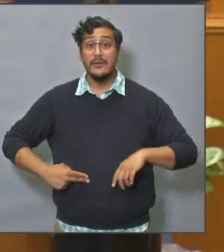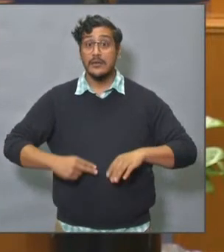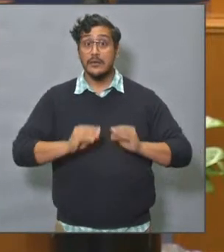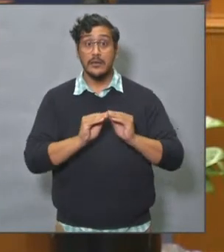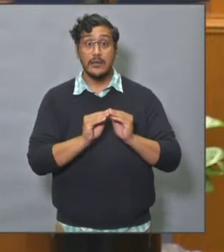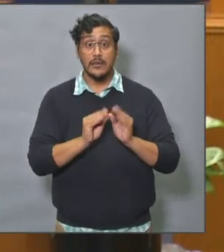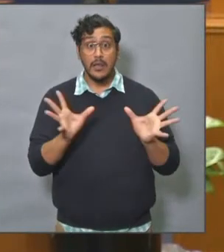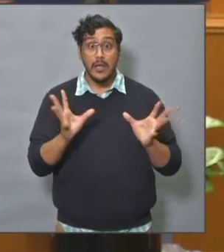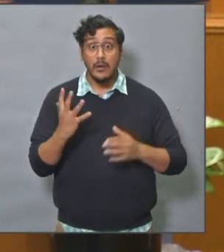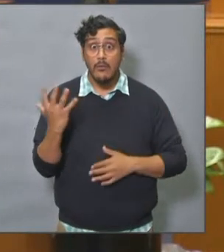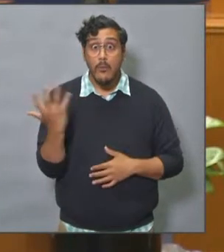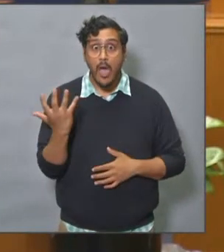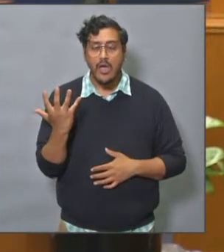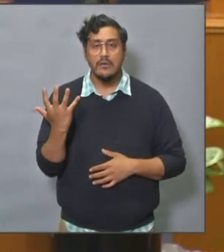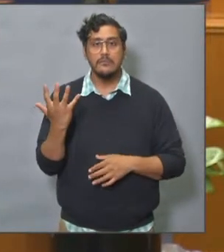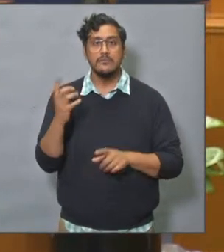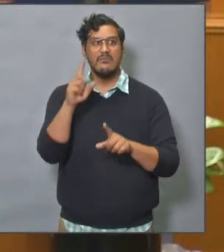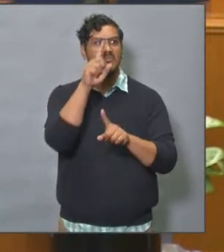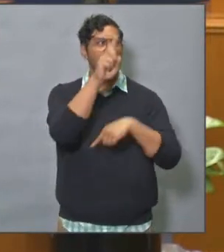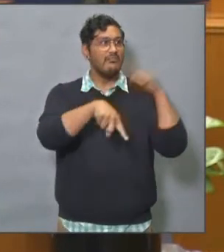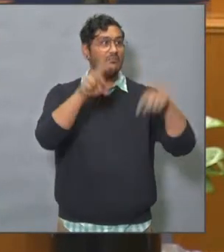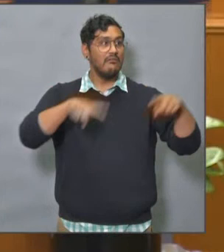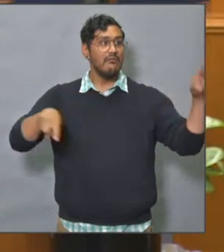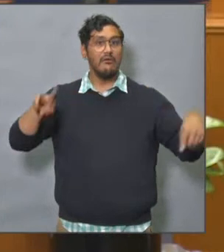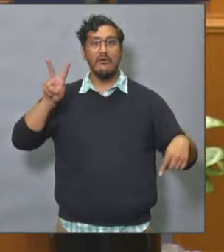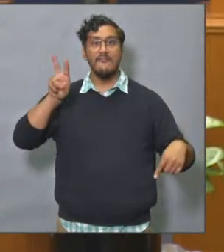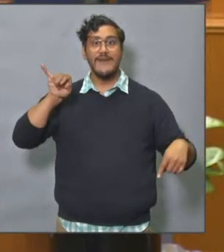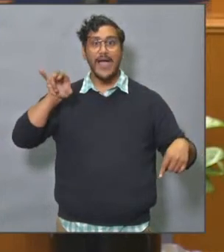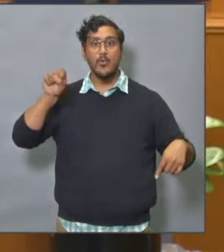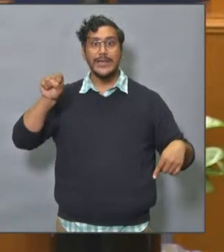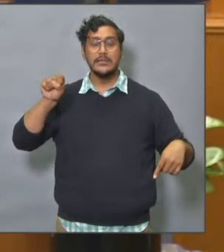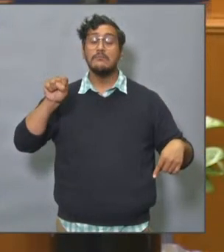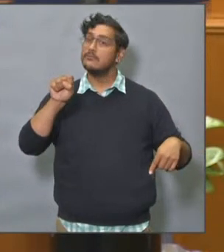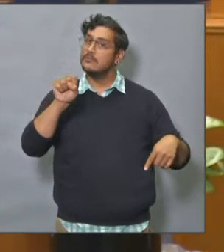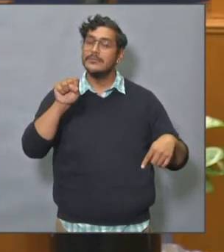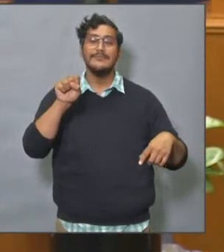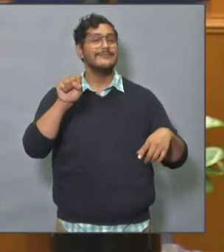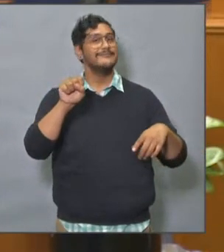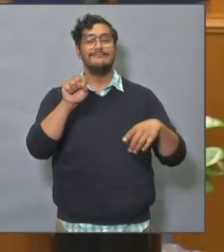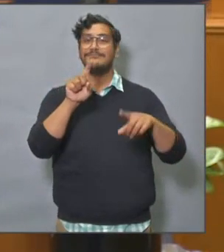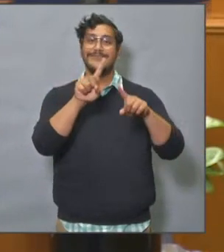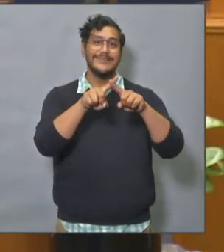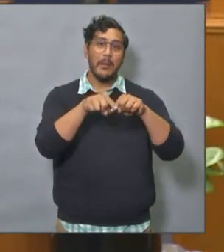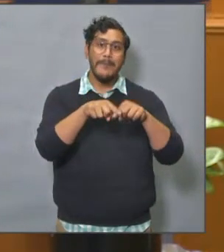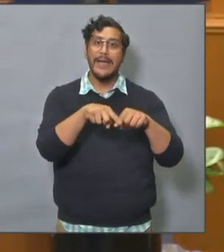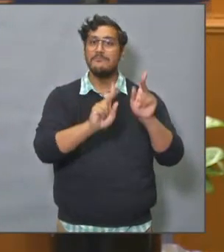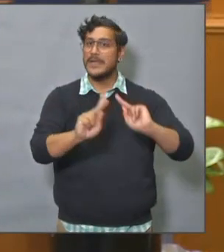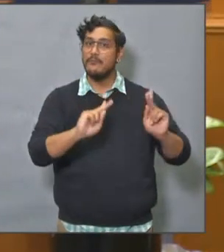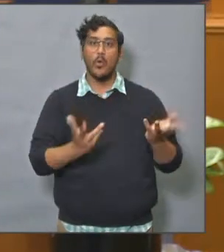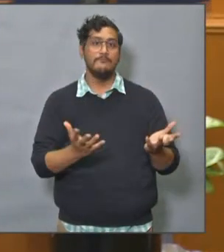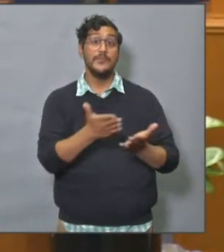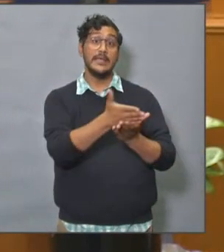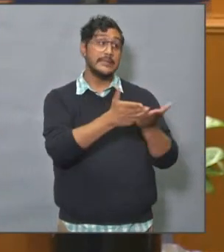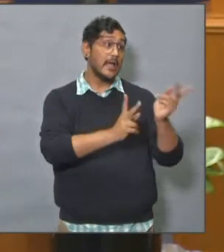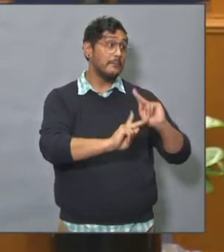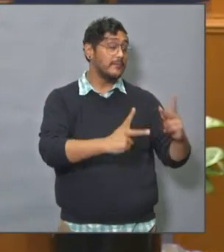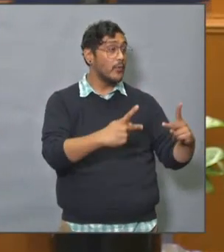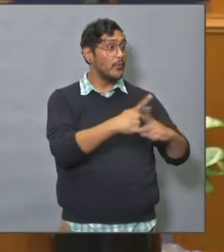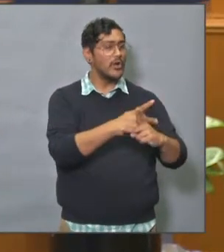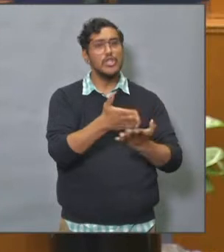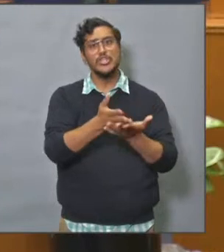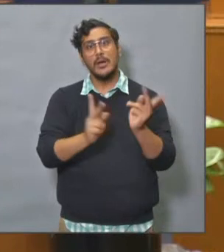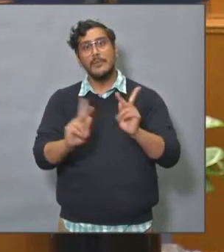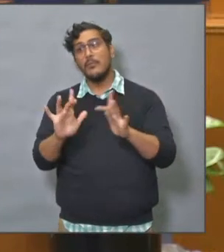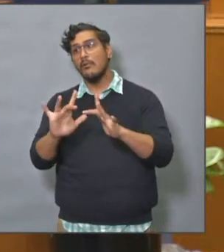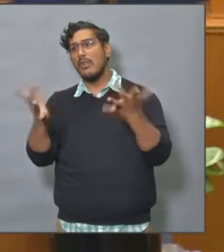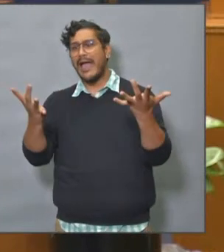as with other viruses, different people will have a different response to the virus and a different path towards recovery. So I think